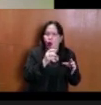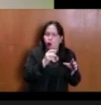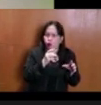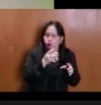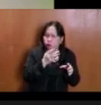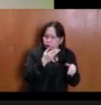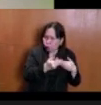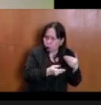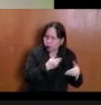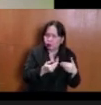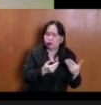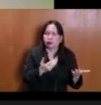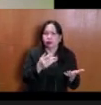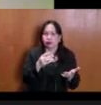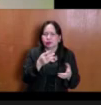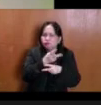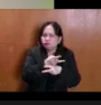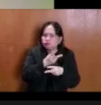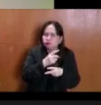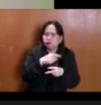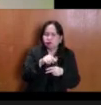problem is a simple vegetation problem.